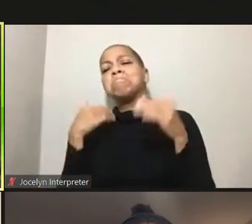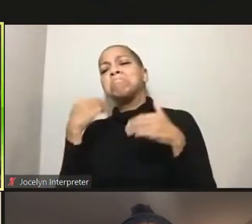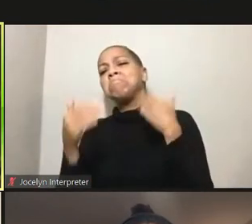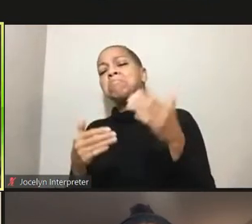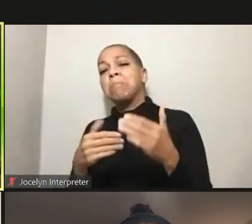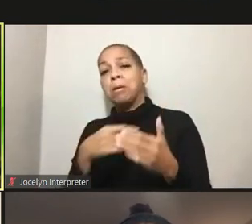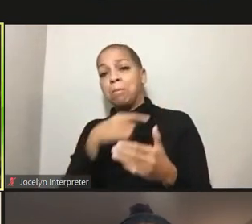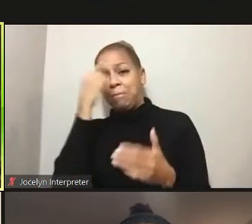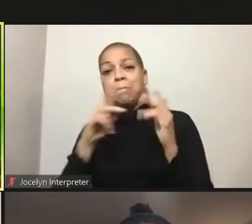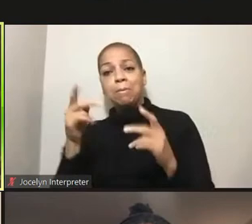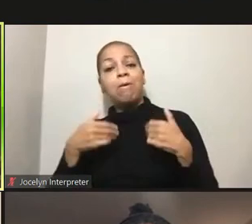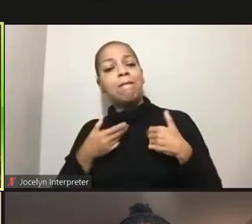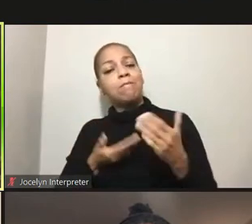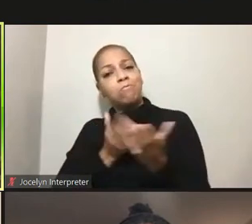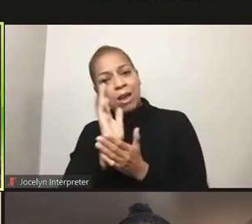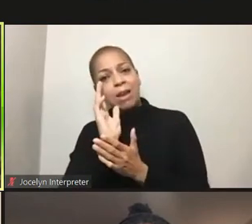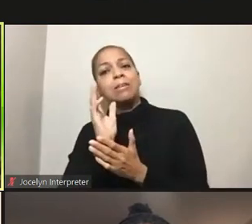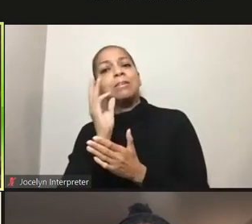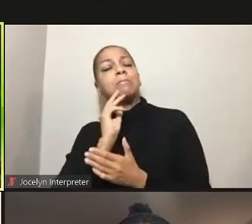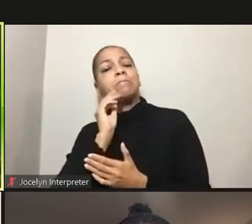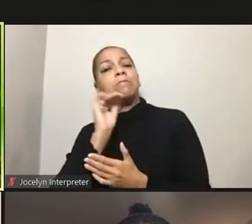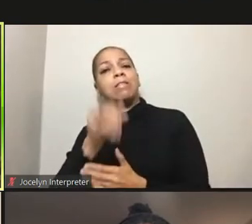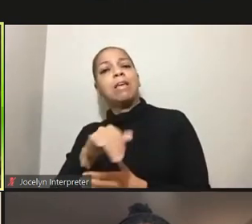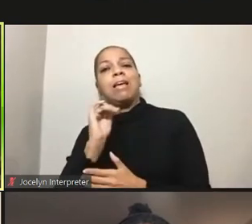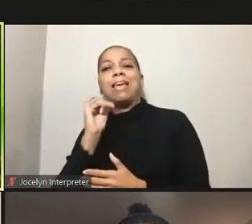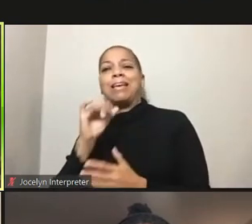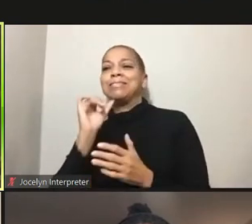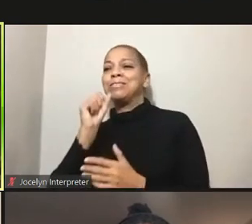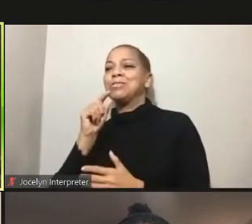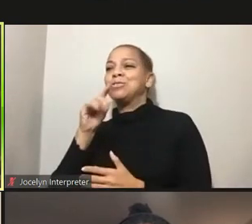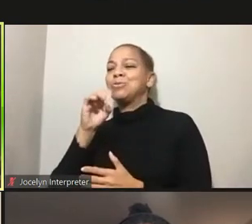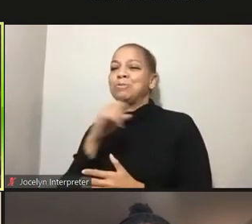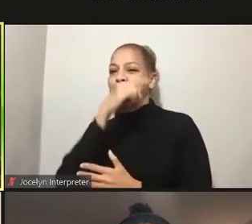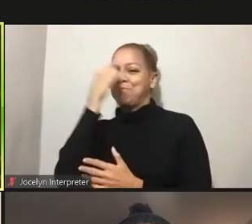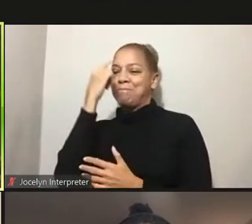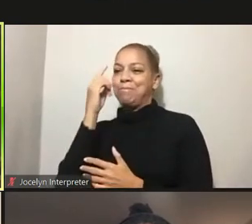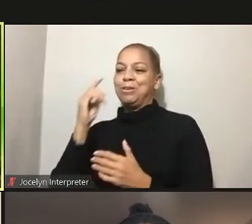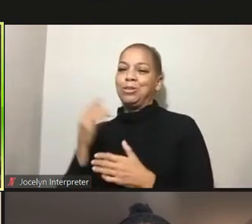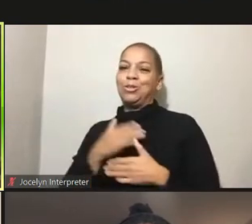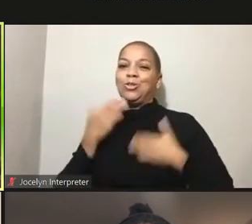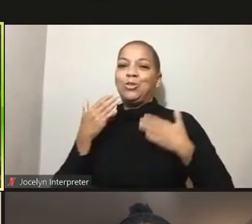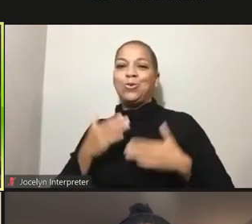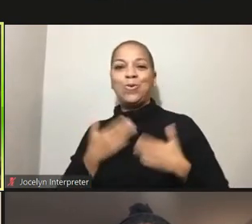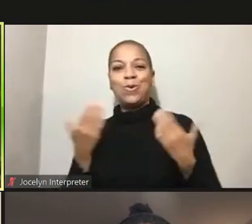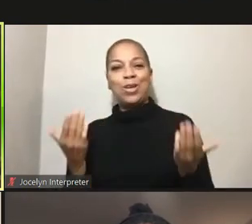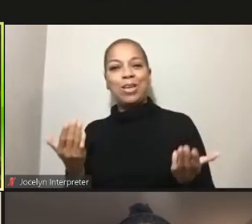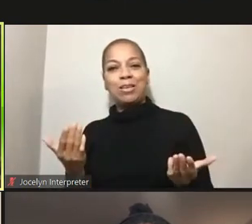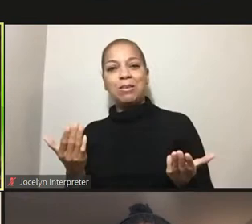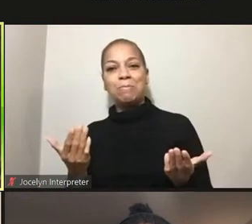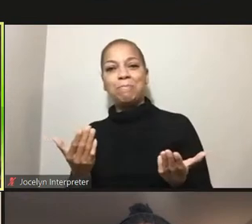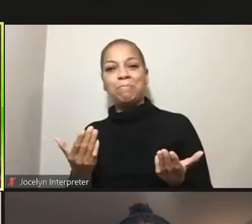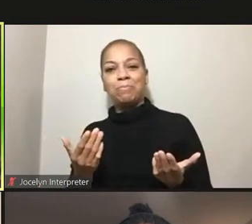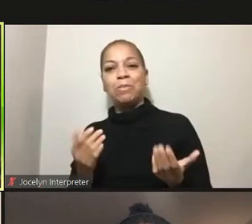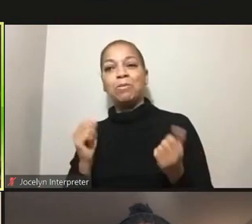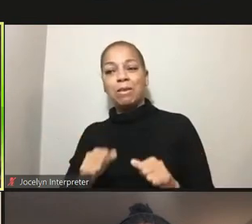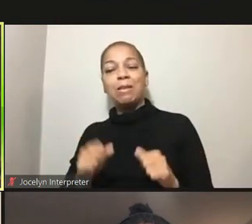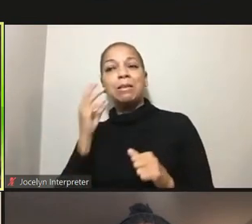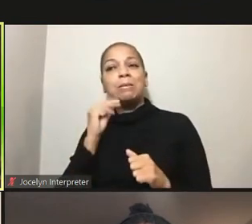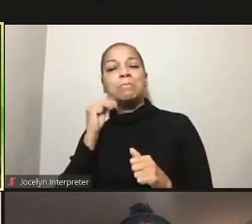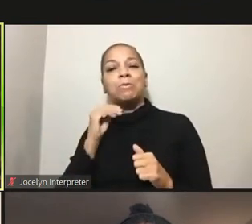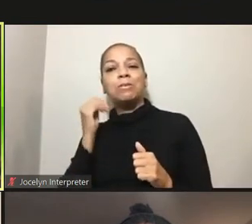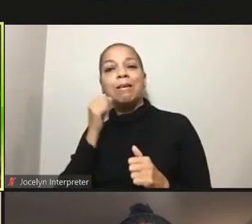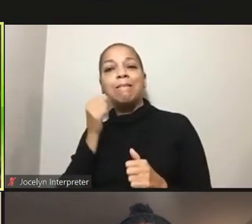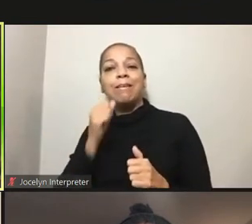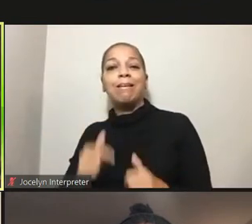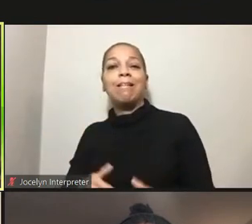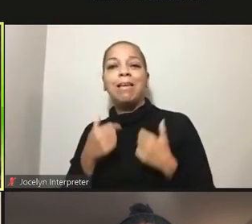that. And that's the sort of source of Black joy. Like, you get to have an everyday life. And that's what you see in, when you look through photo albums of Black